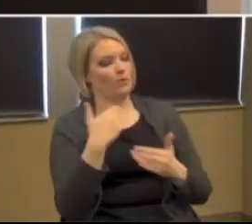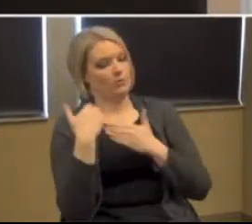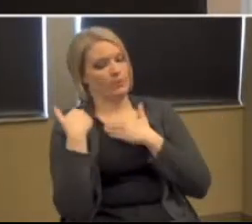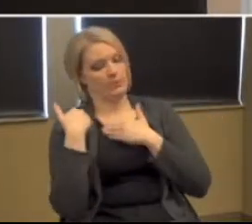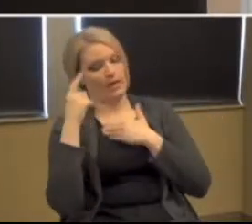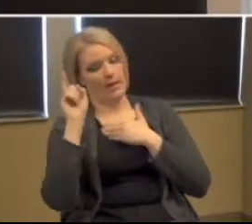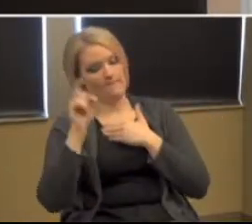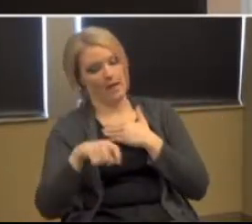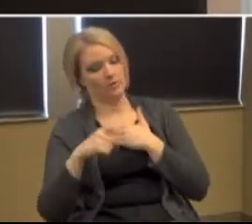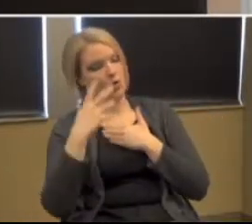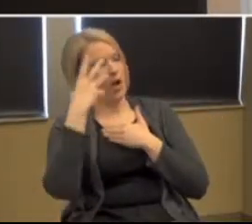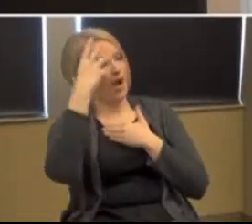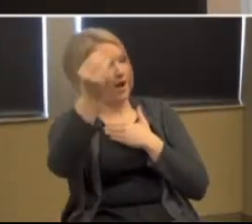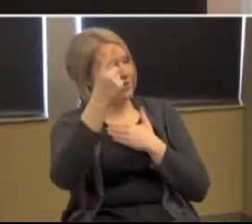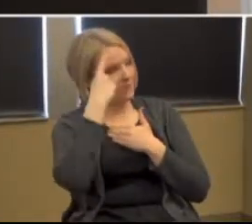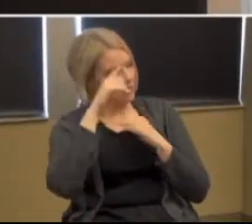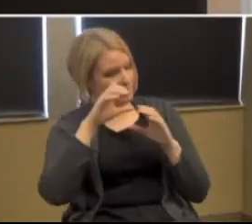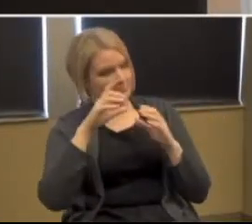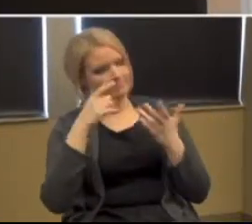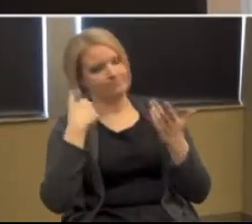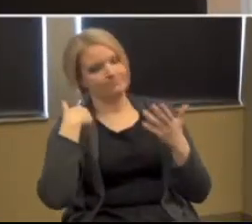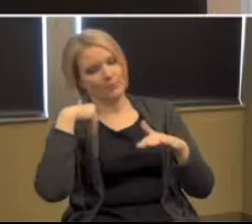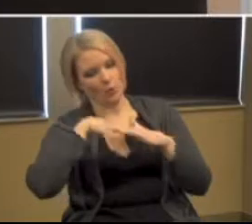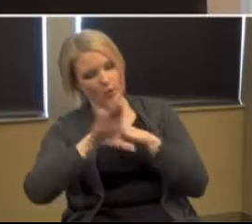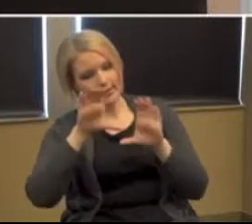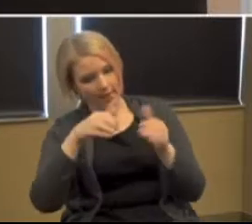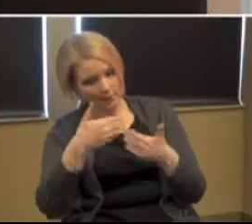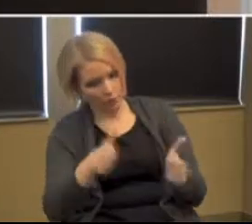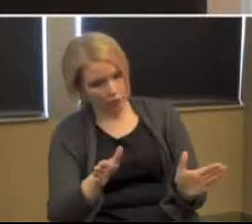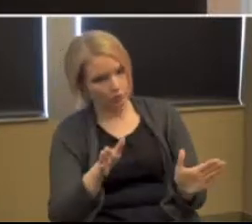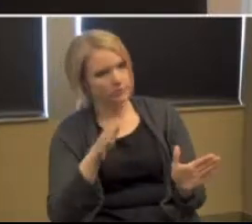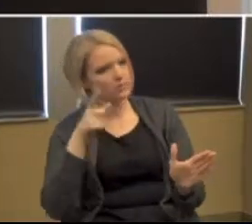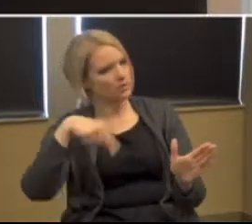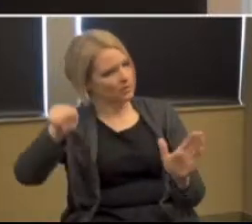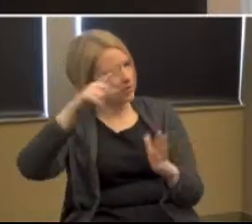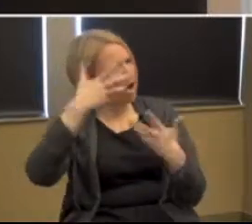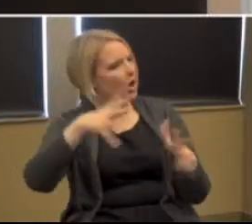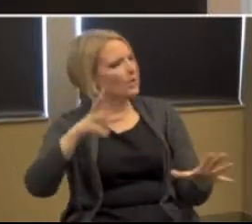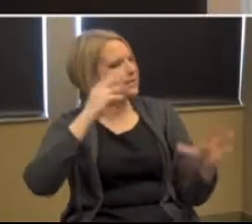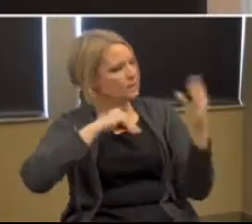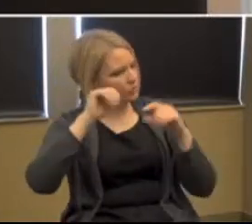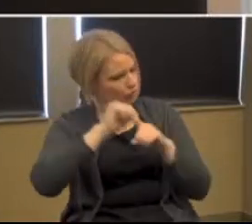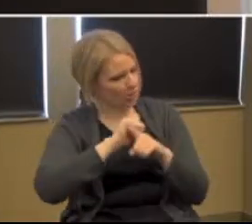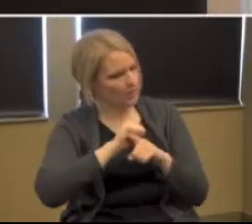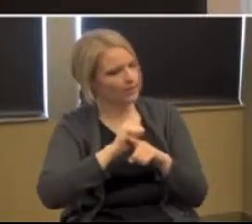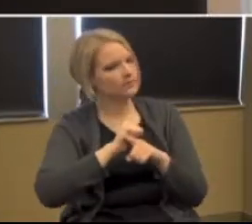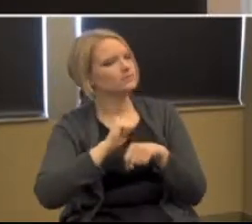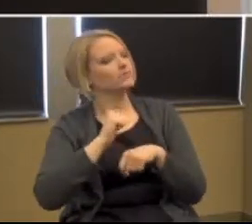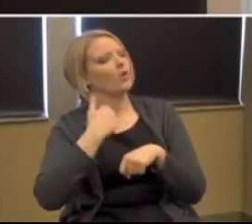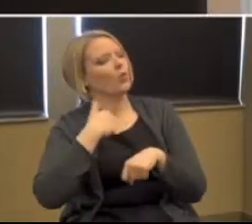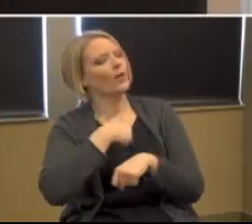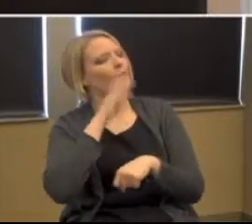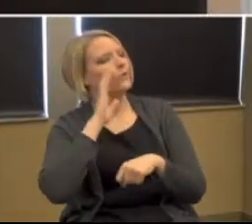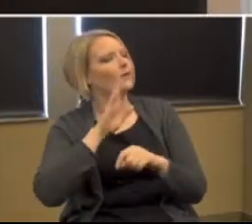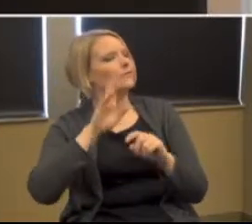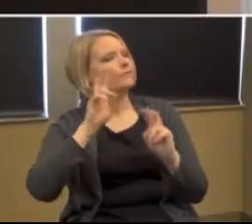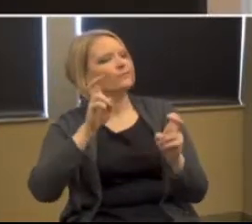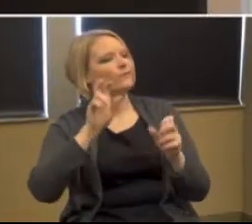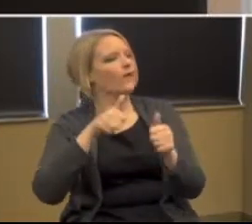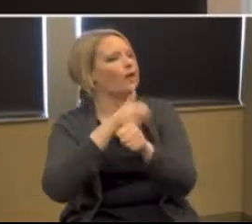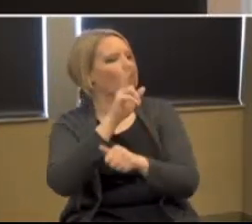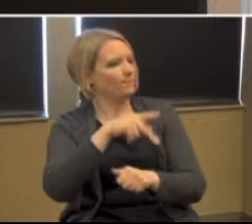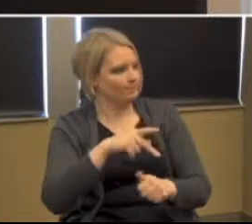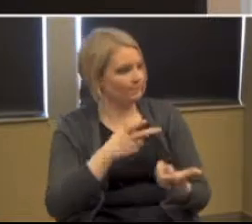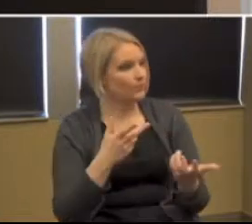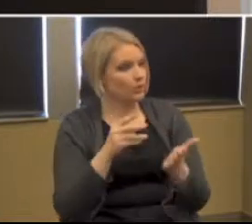out to the classrooms of teachers who went through those trainings. And so we were going to follow up on a